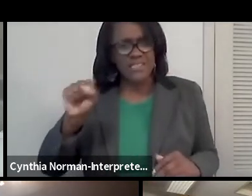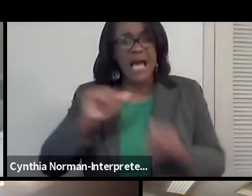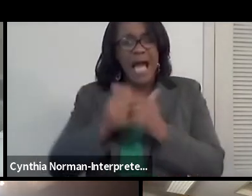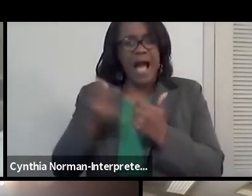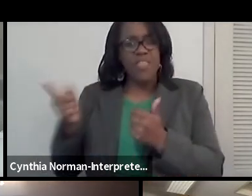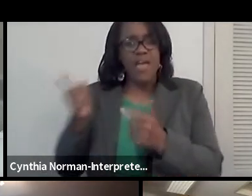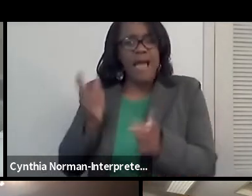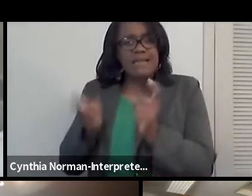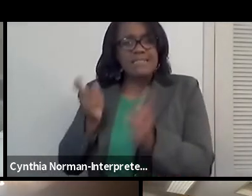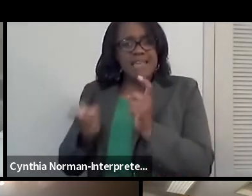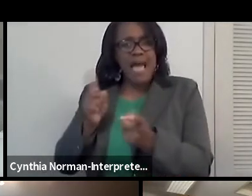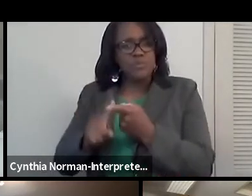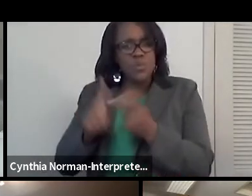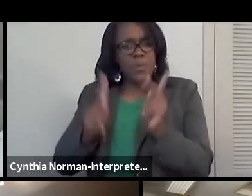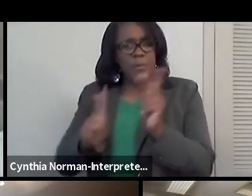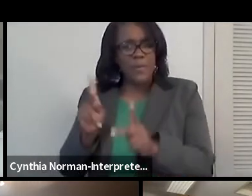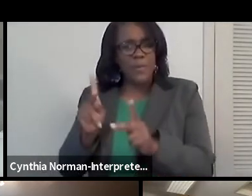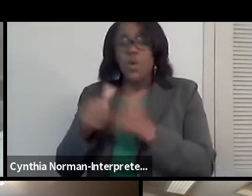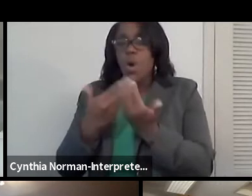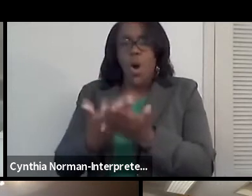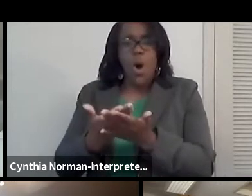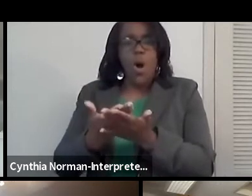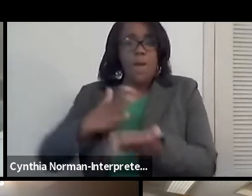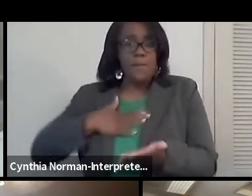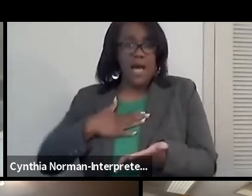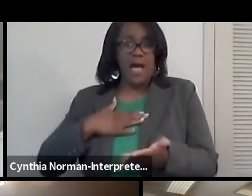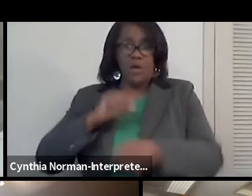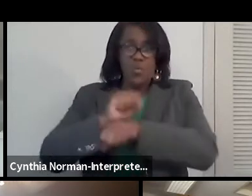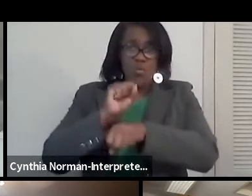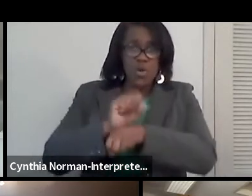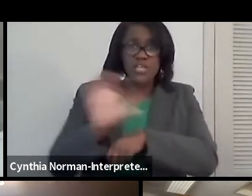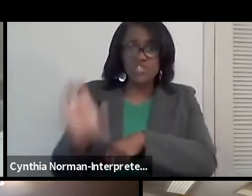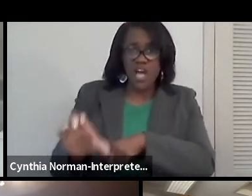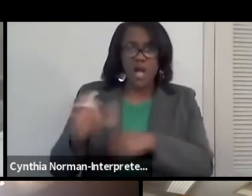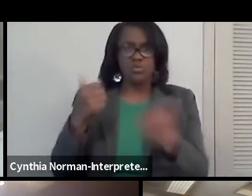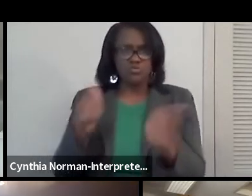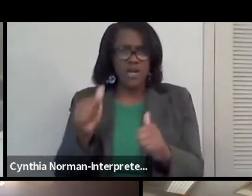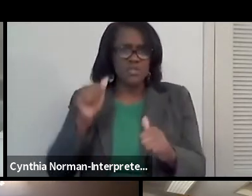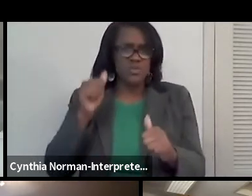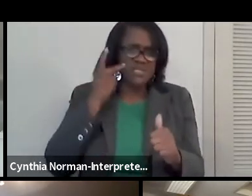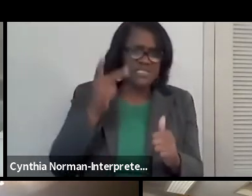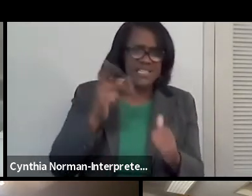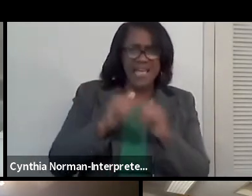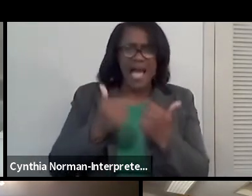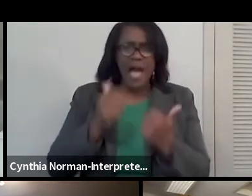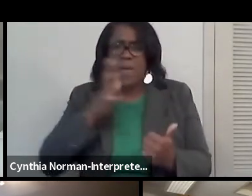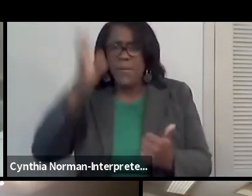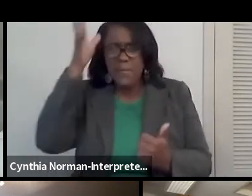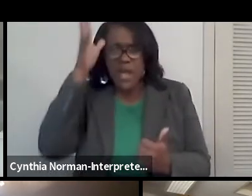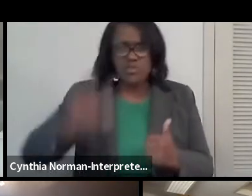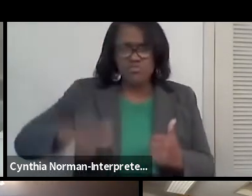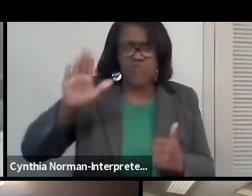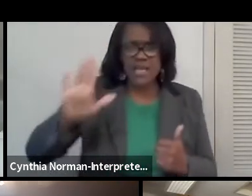people. So all of my grad work at UChicago was trying to see how parents raise their puppies in an